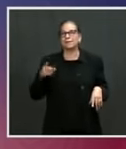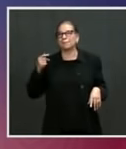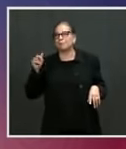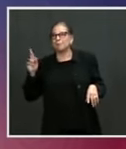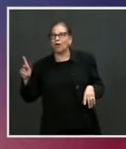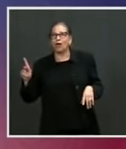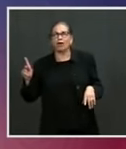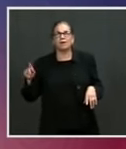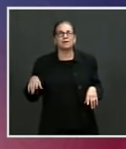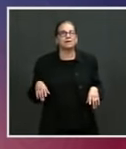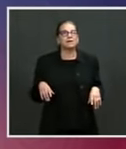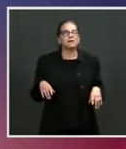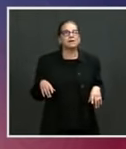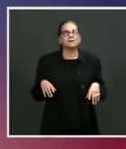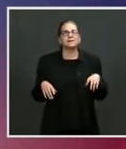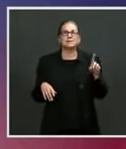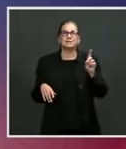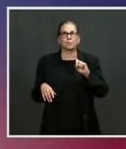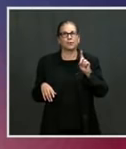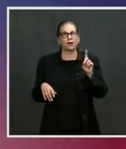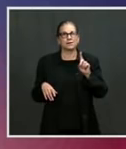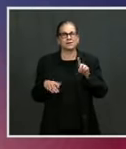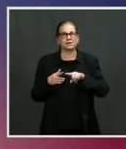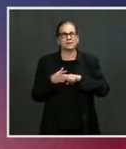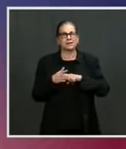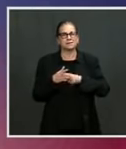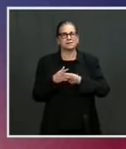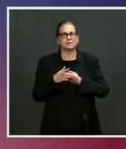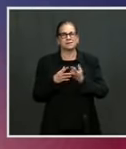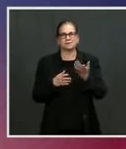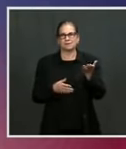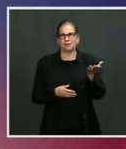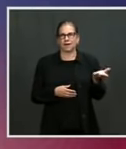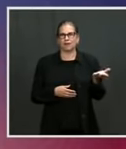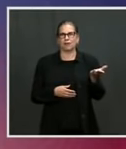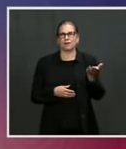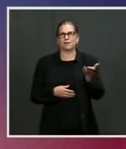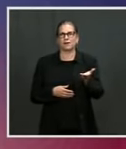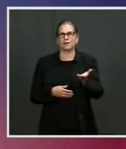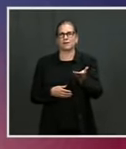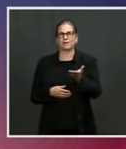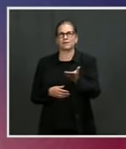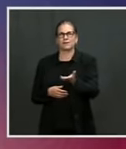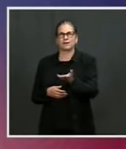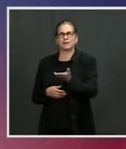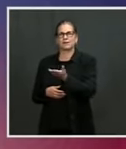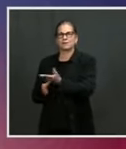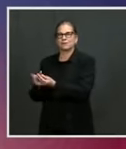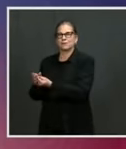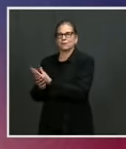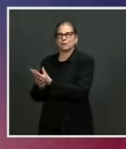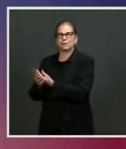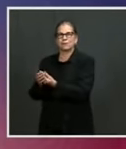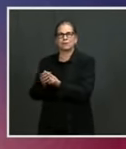Democracy begins and grows in the open heart and the impetus to come together for a common cause.